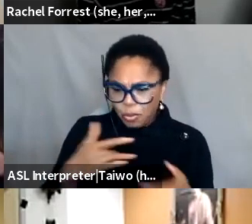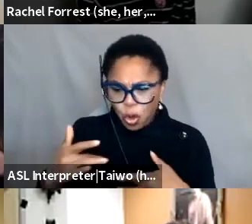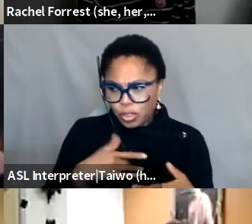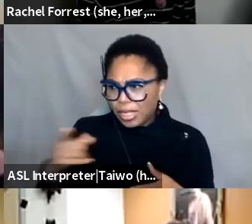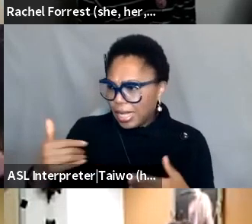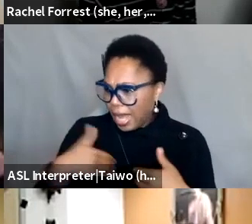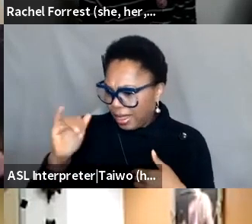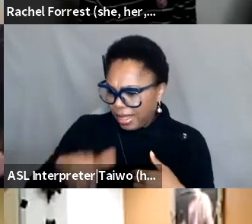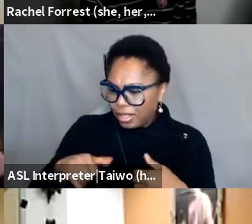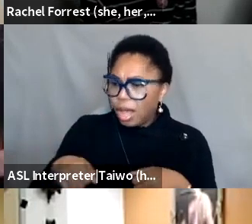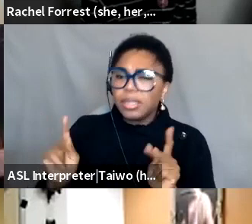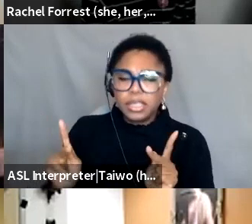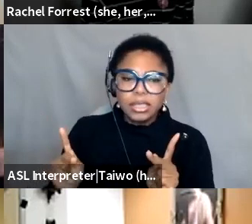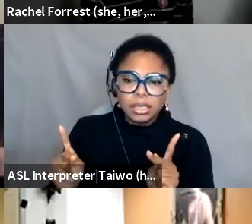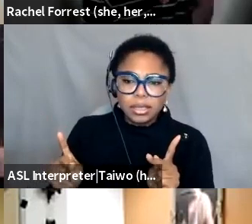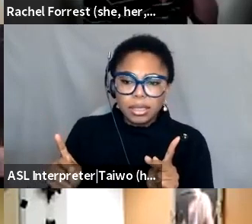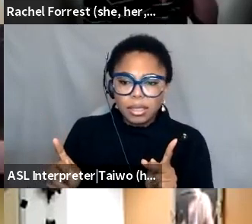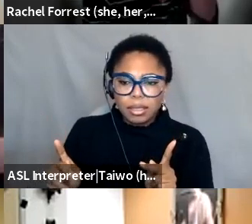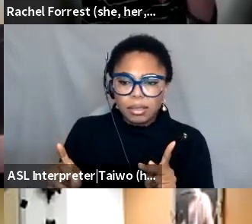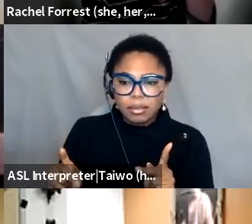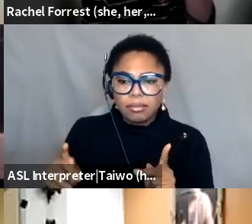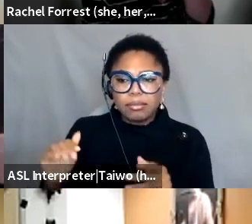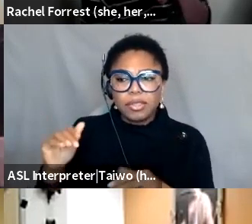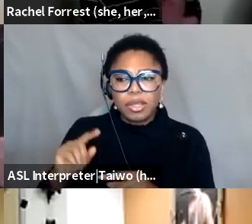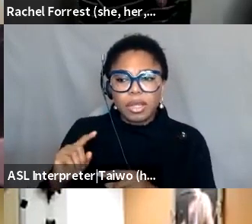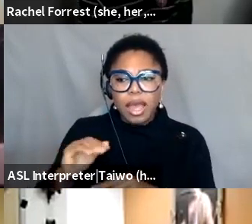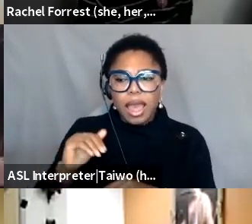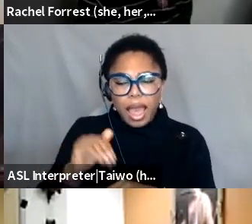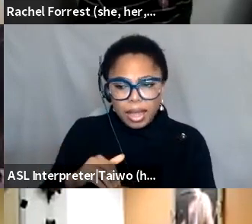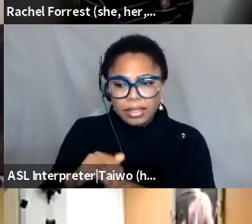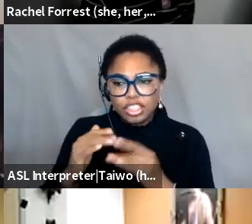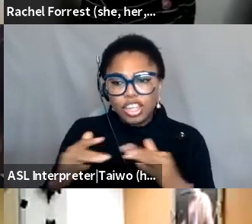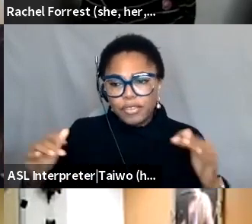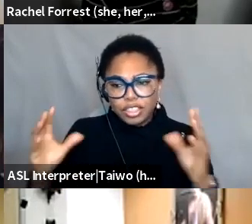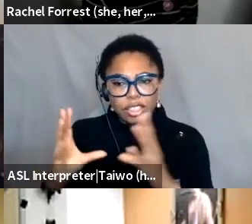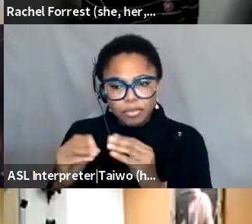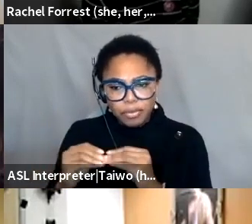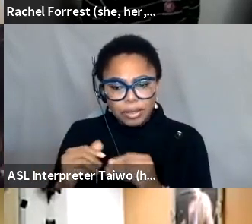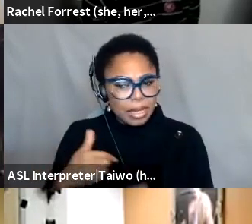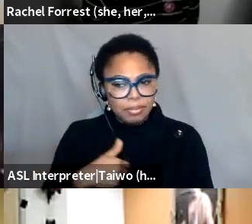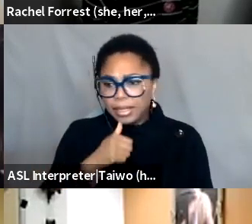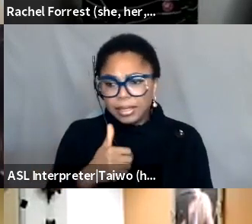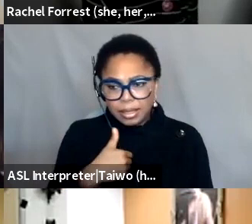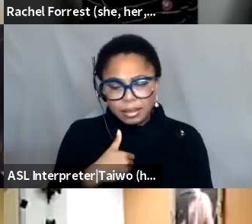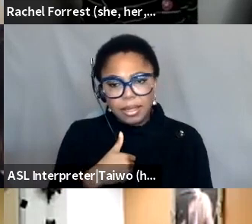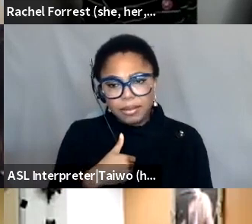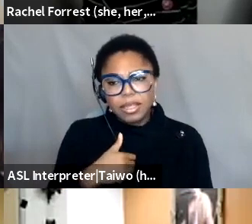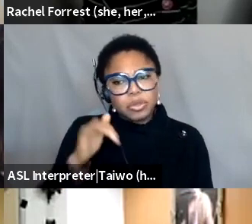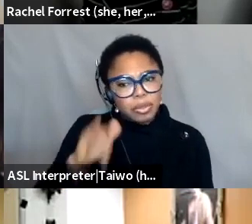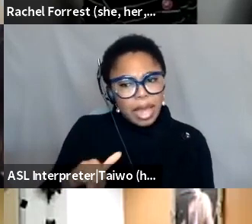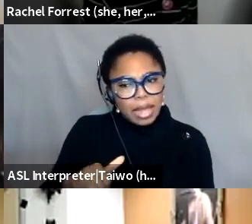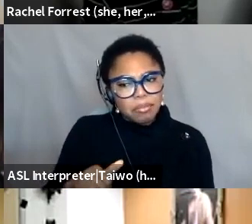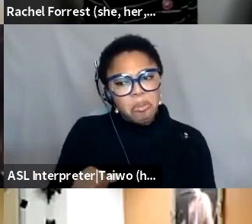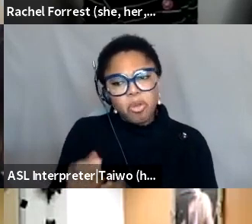had this opportunity at the diversity conference that I didn't. I think that that would have been a good